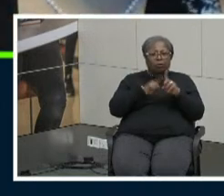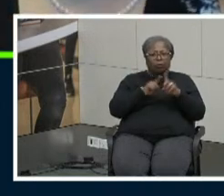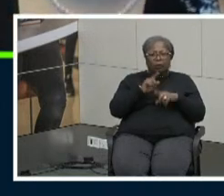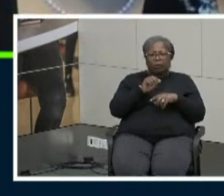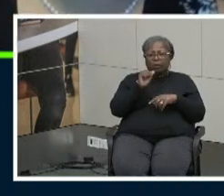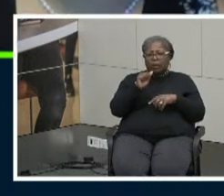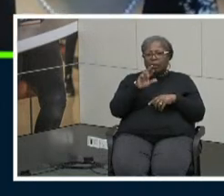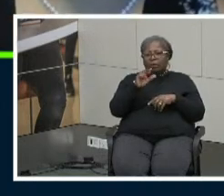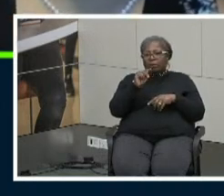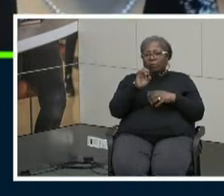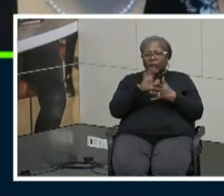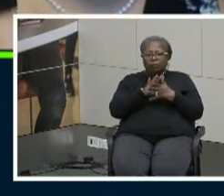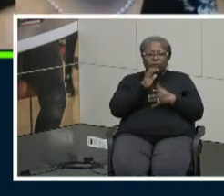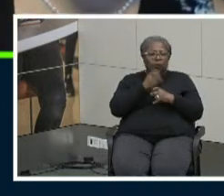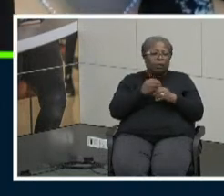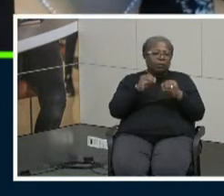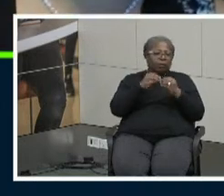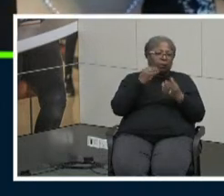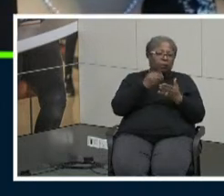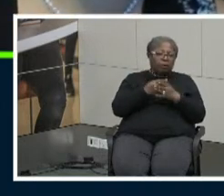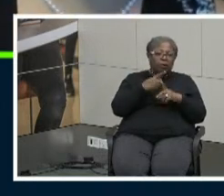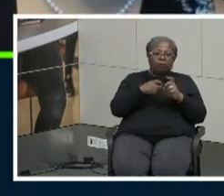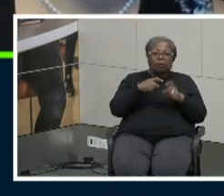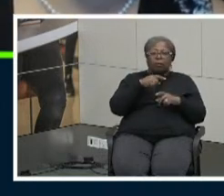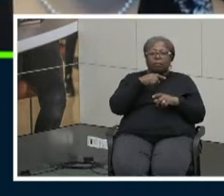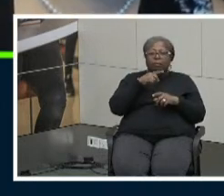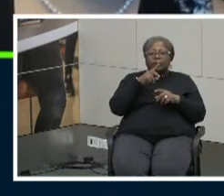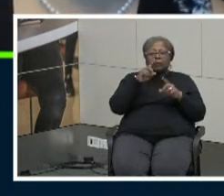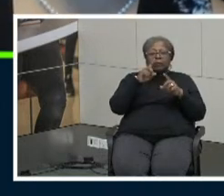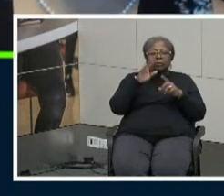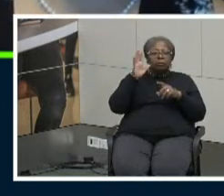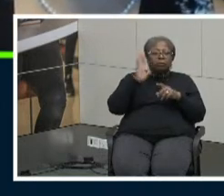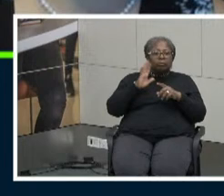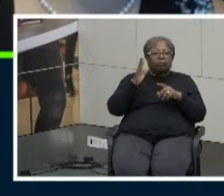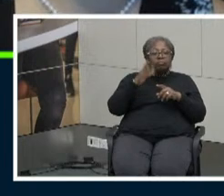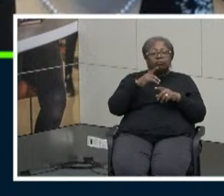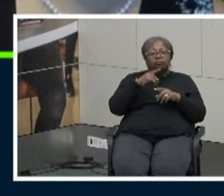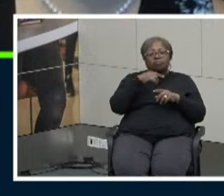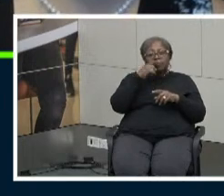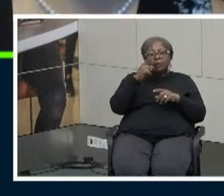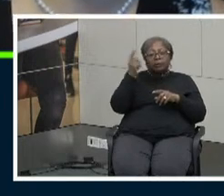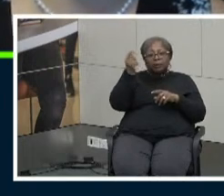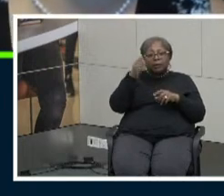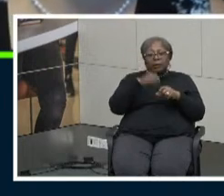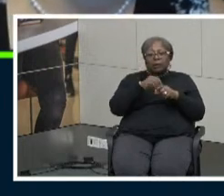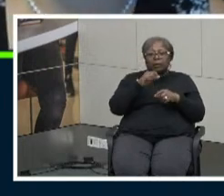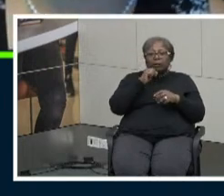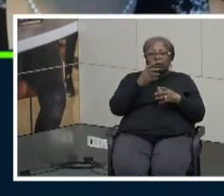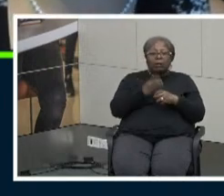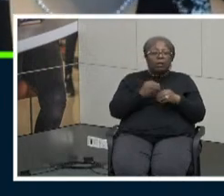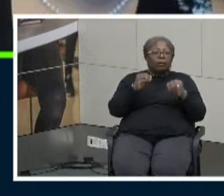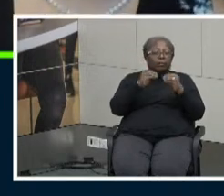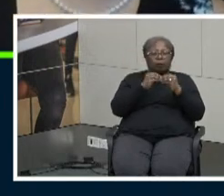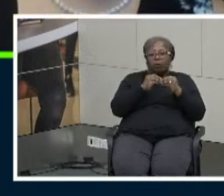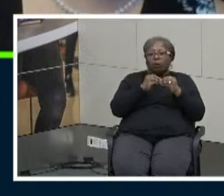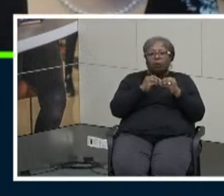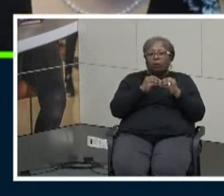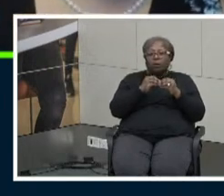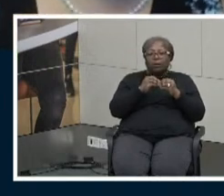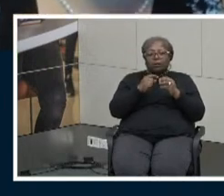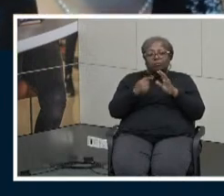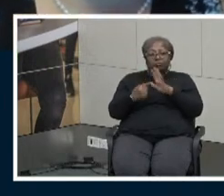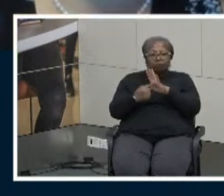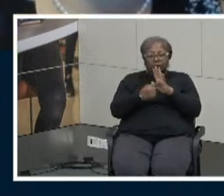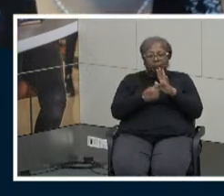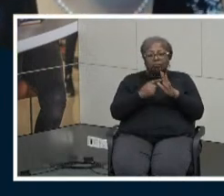a-rated schools don't get more money from public testimonies we know that even a-rated schools in HISD don't get more autonomy from